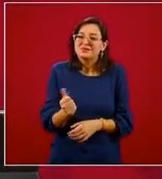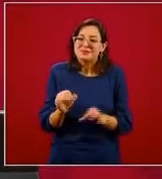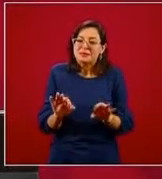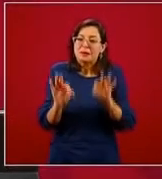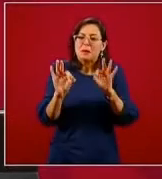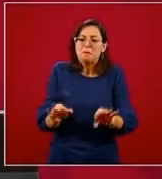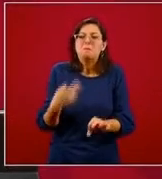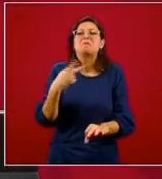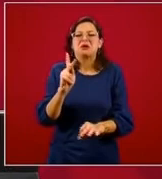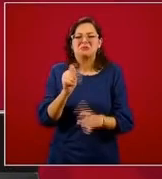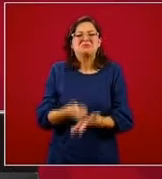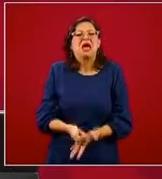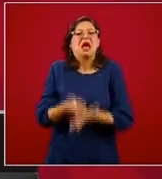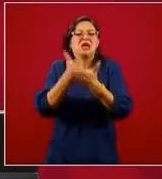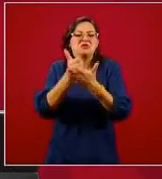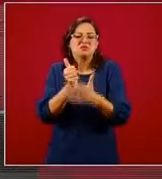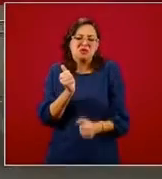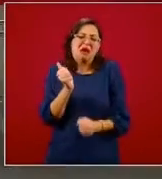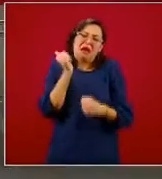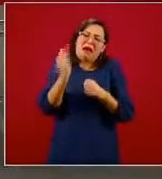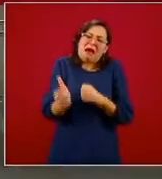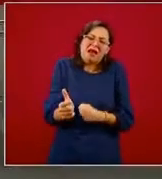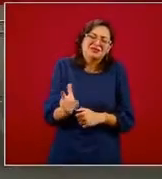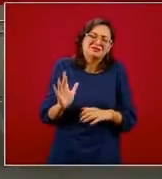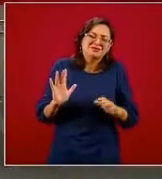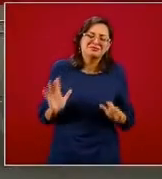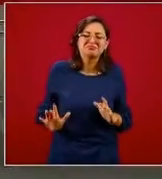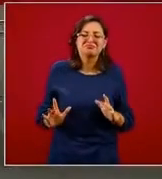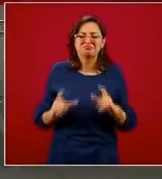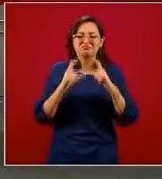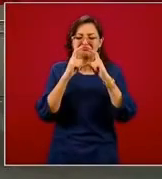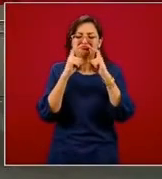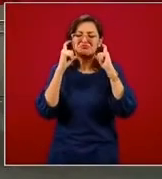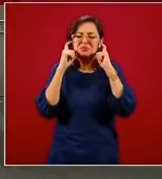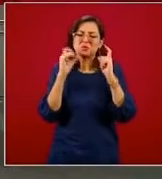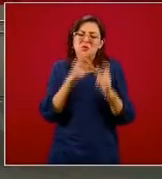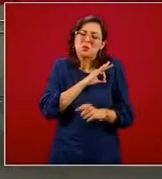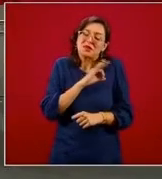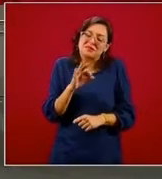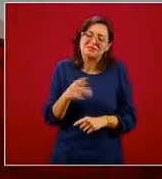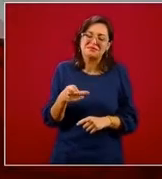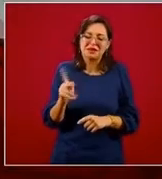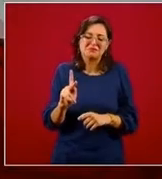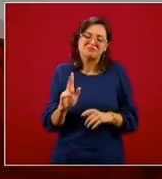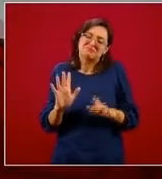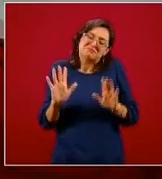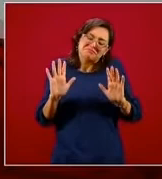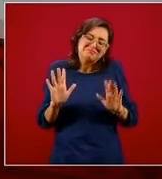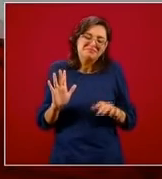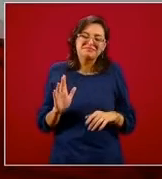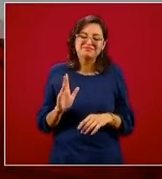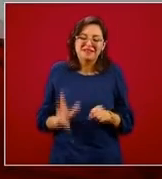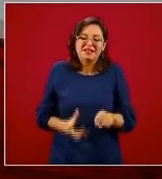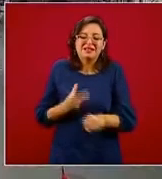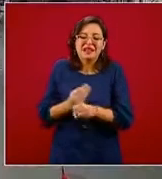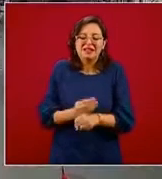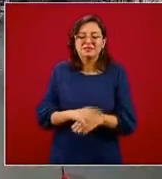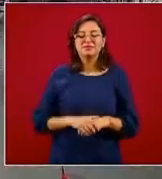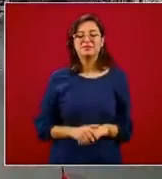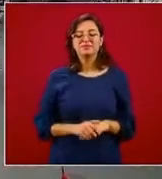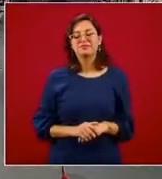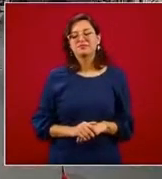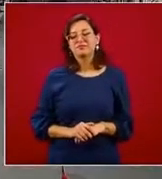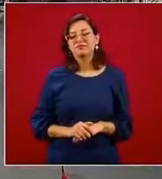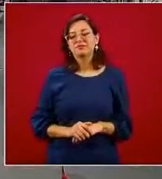has como not un totally mecanismo been de gran demonstrated utilidad, as aunque es a highly potencialmente útil. useful mechanism for halting Sí, en contagion. relación a la